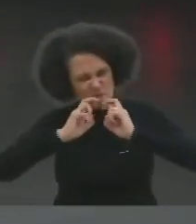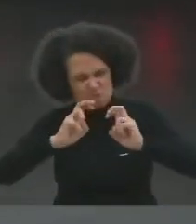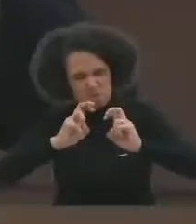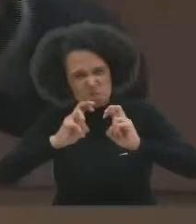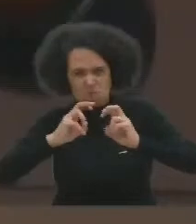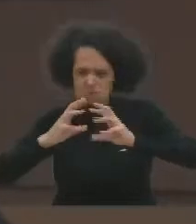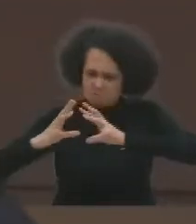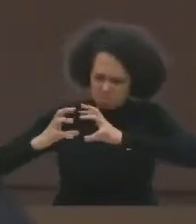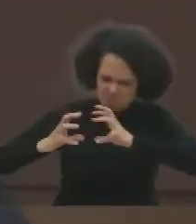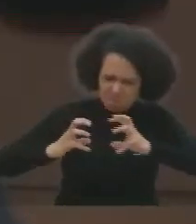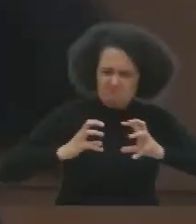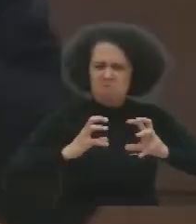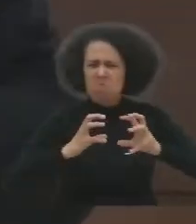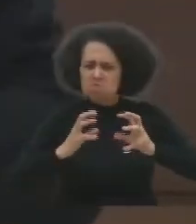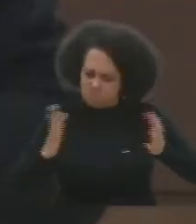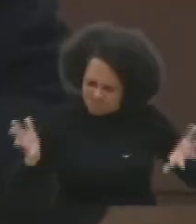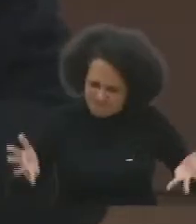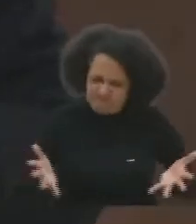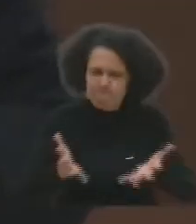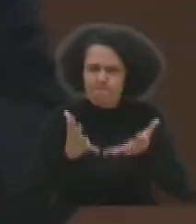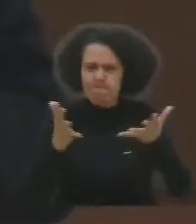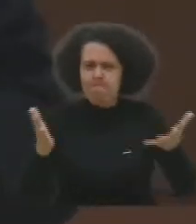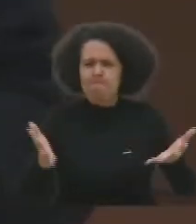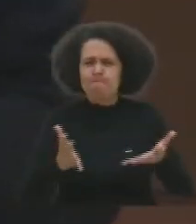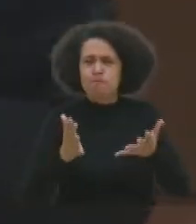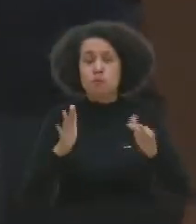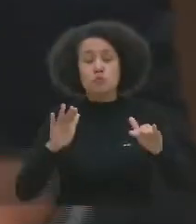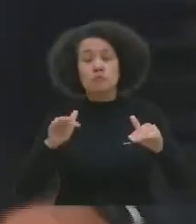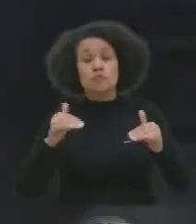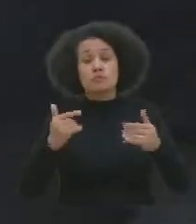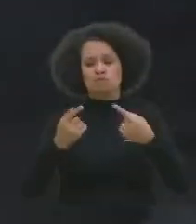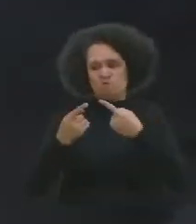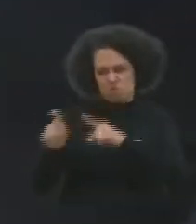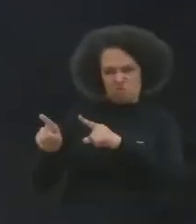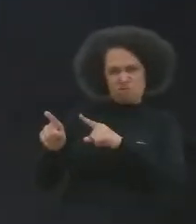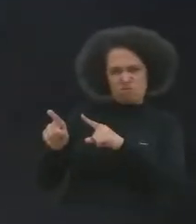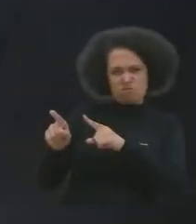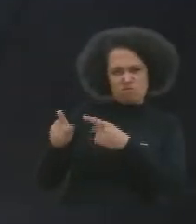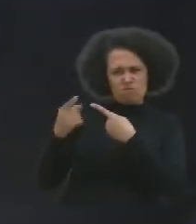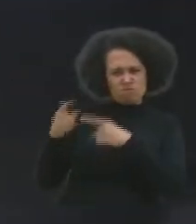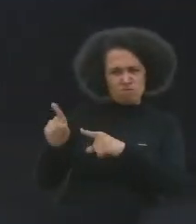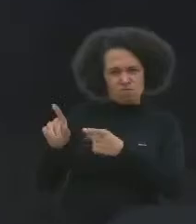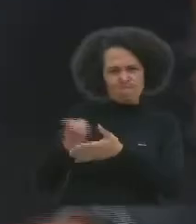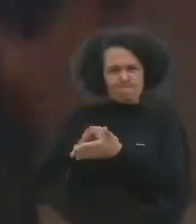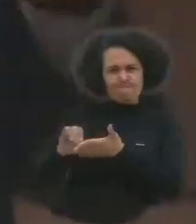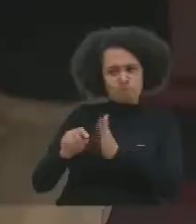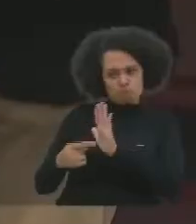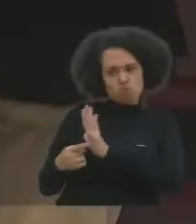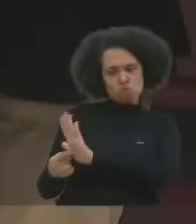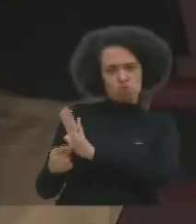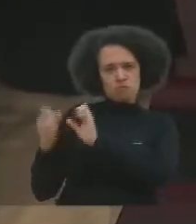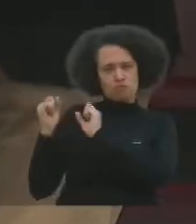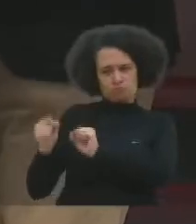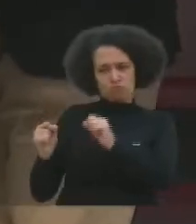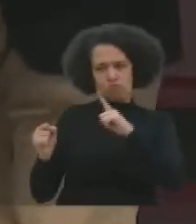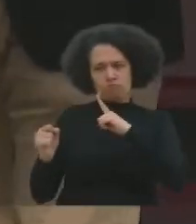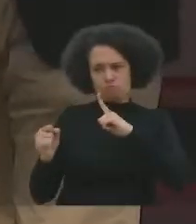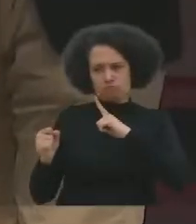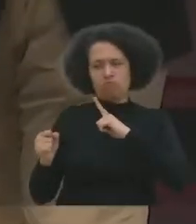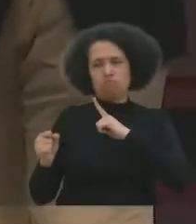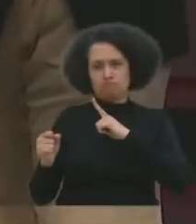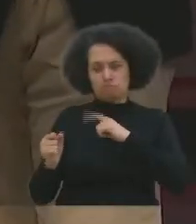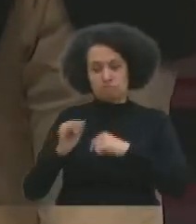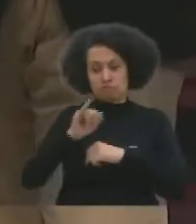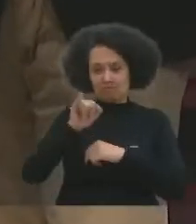his enemies, he shows his might. Contra os seus inimigos, ele mostra o seu poder. Jeremiah the prophet. Jeremias